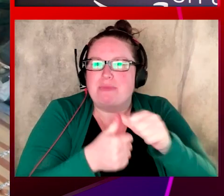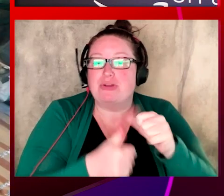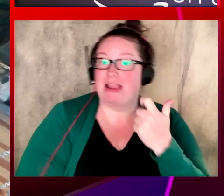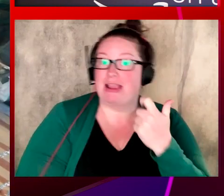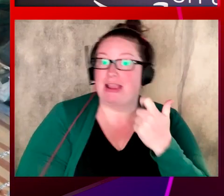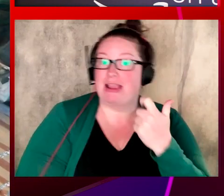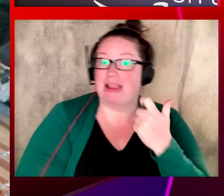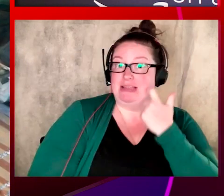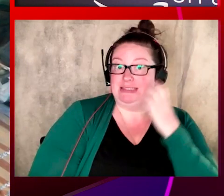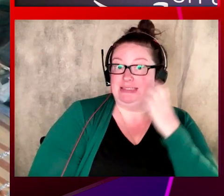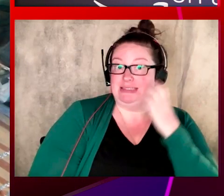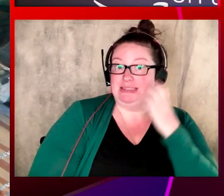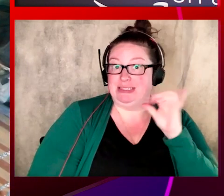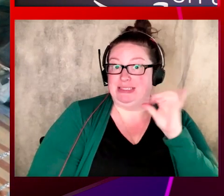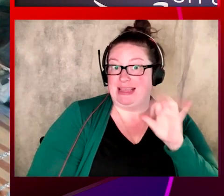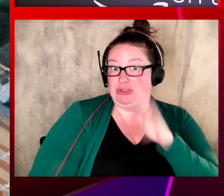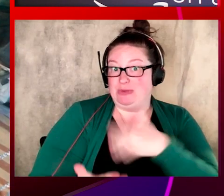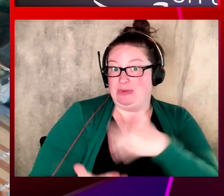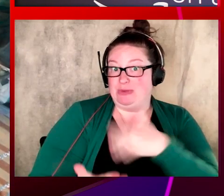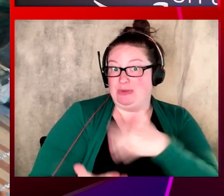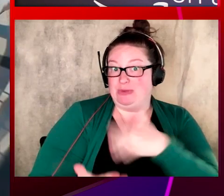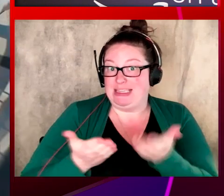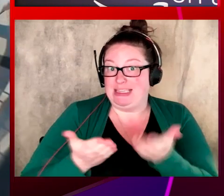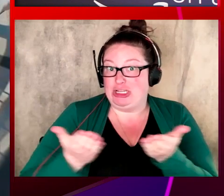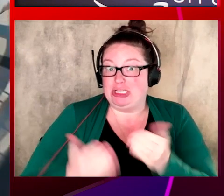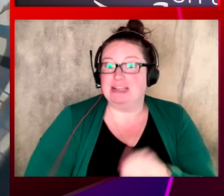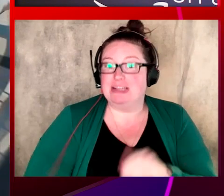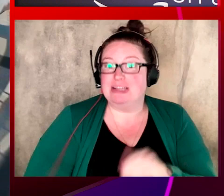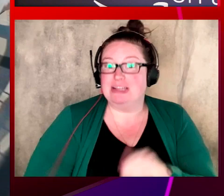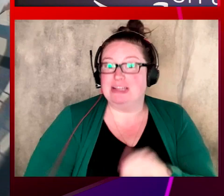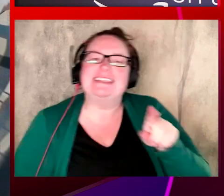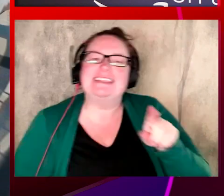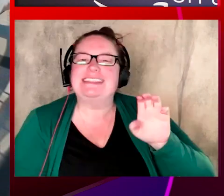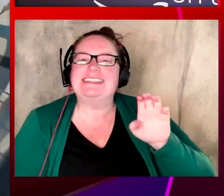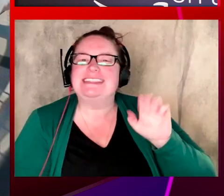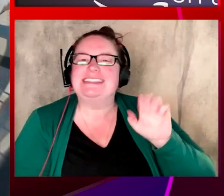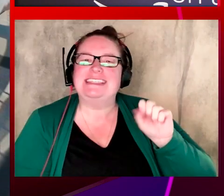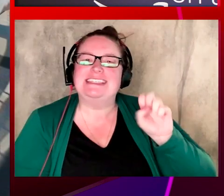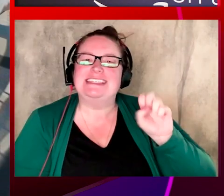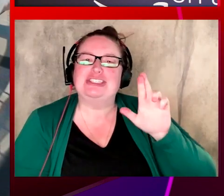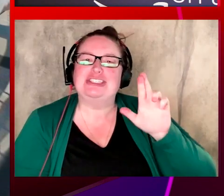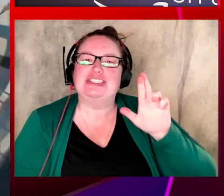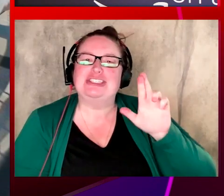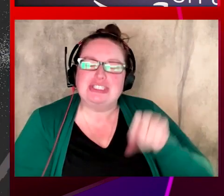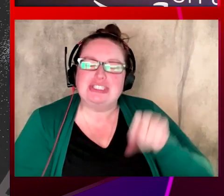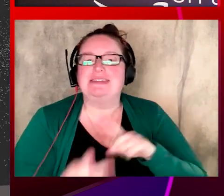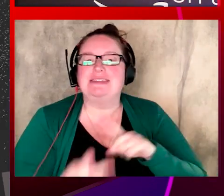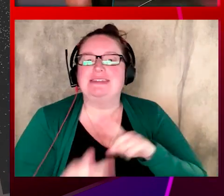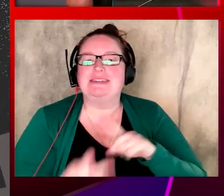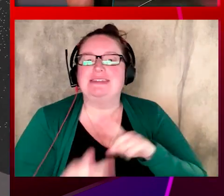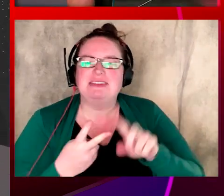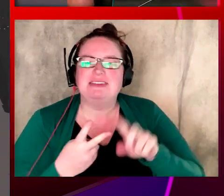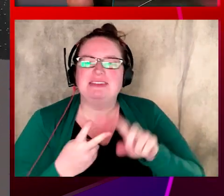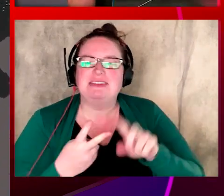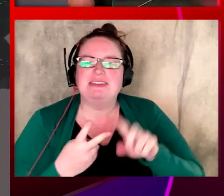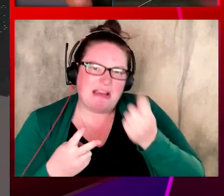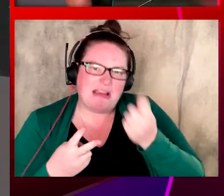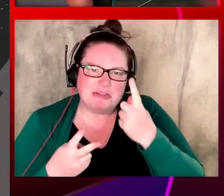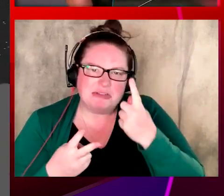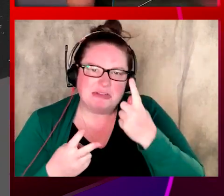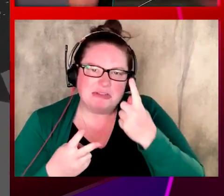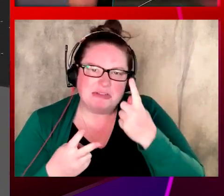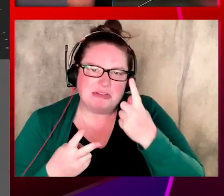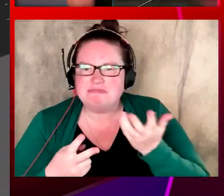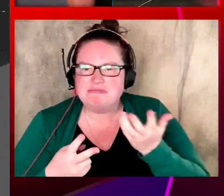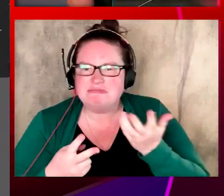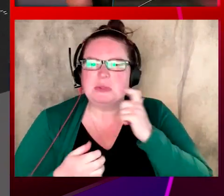here. This is, I believe, Caesars, right? If you want to take it, and then there's some. So you can understand like where there's going to be